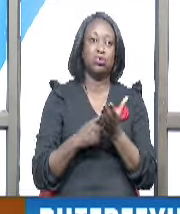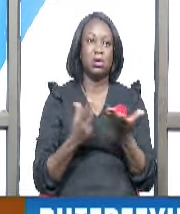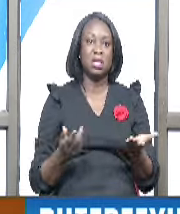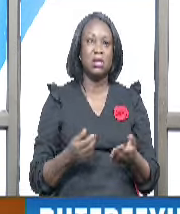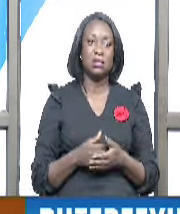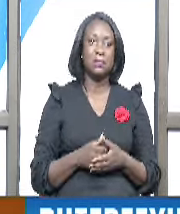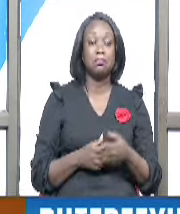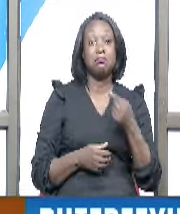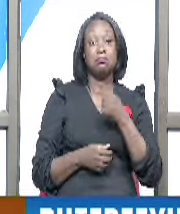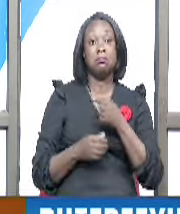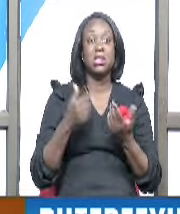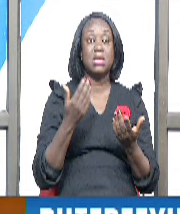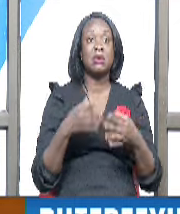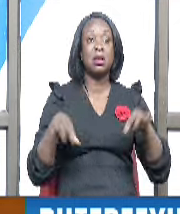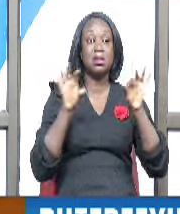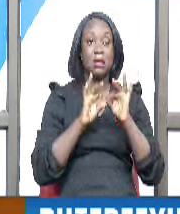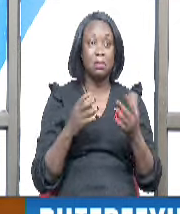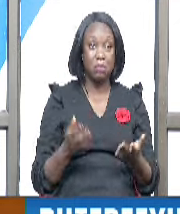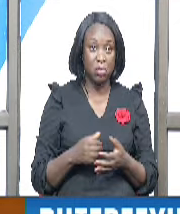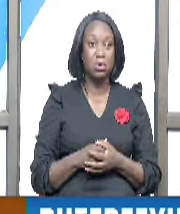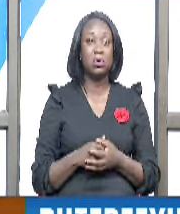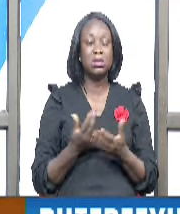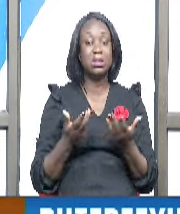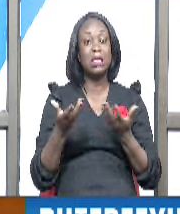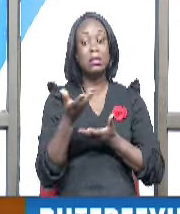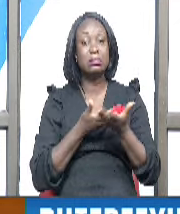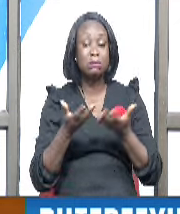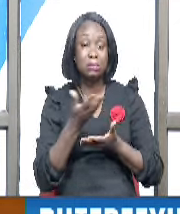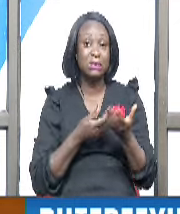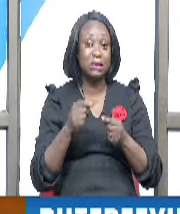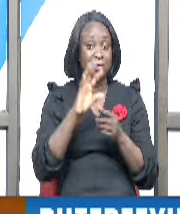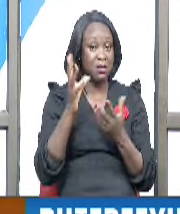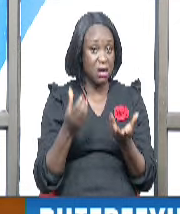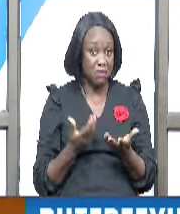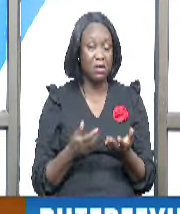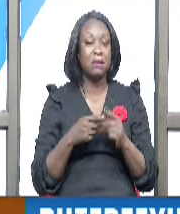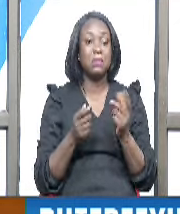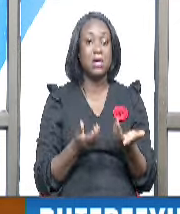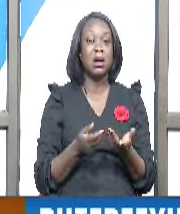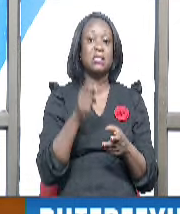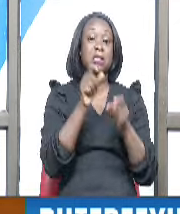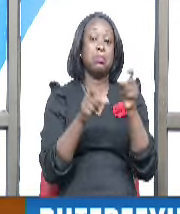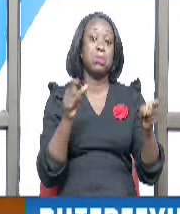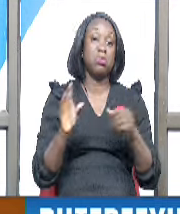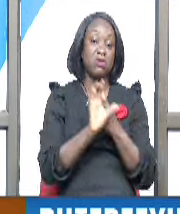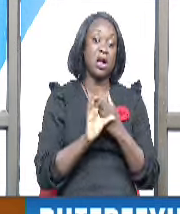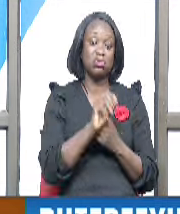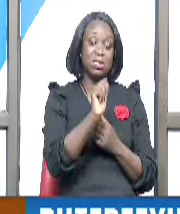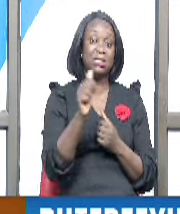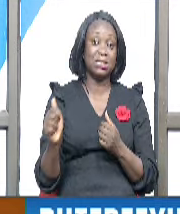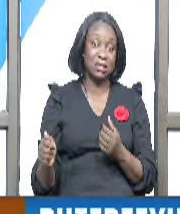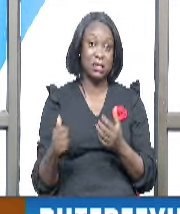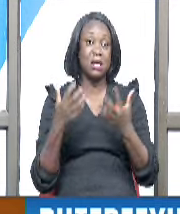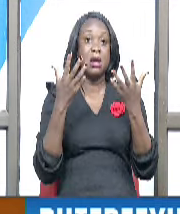what's really important in Africa is for people to have this discussion. That the citizens of every country should be having these